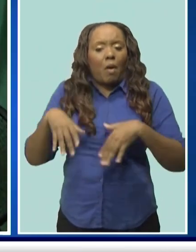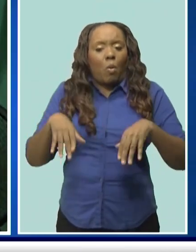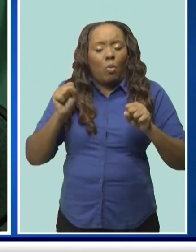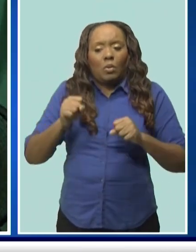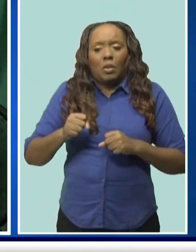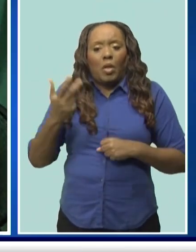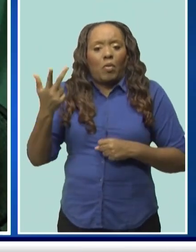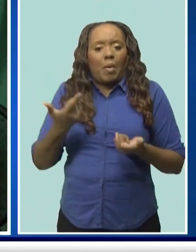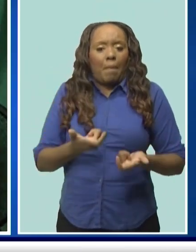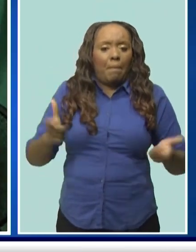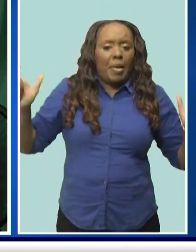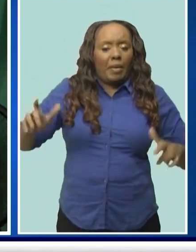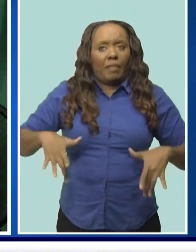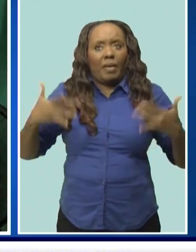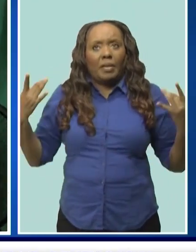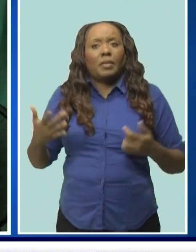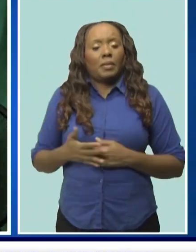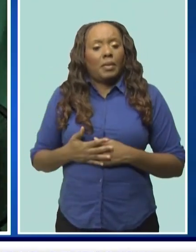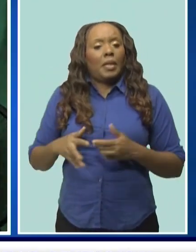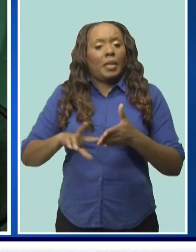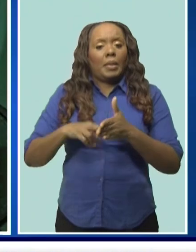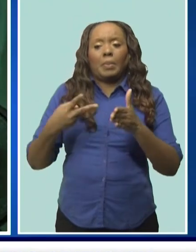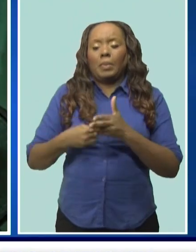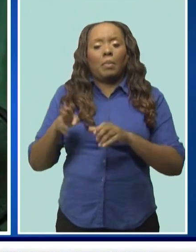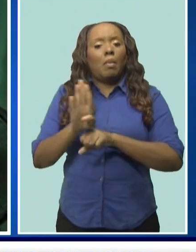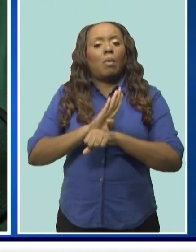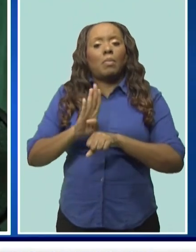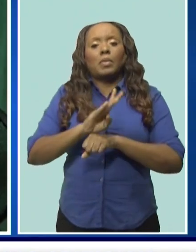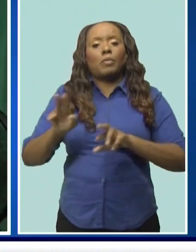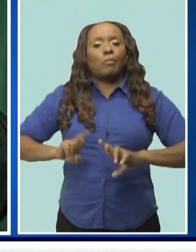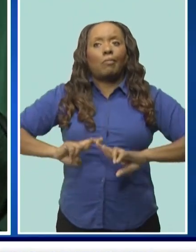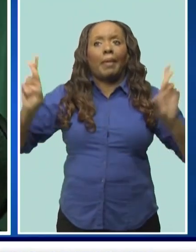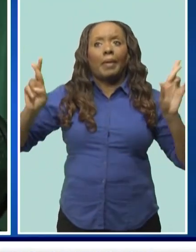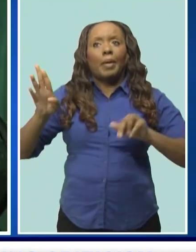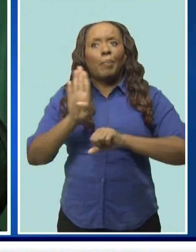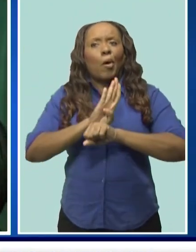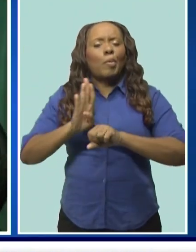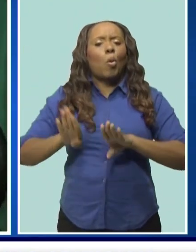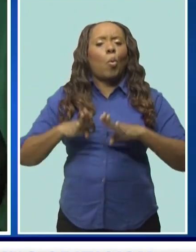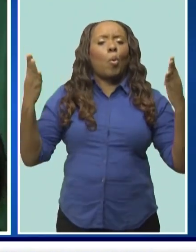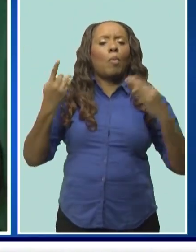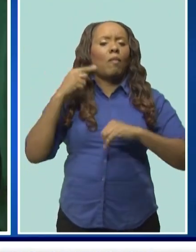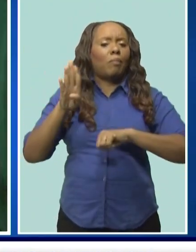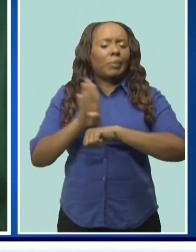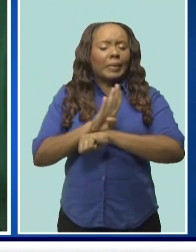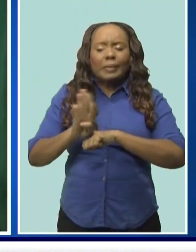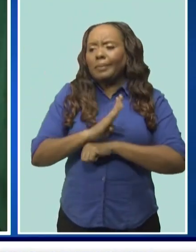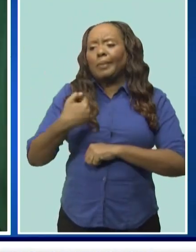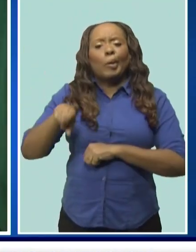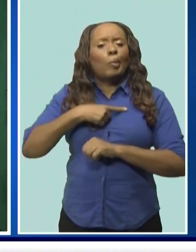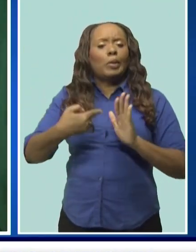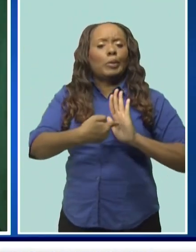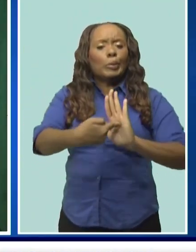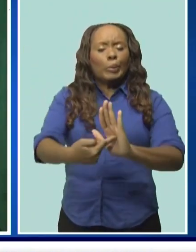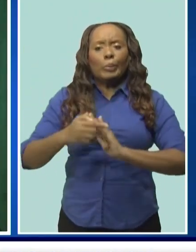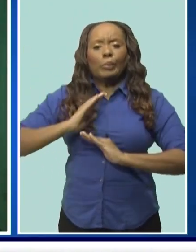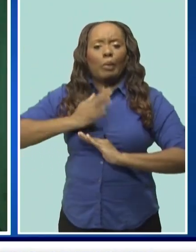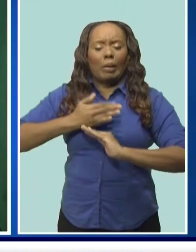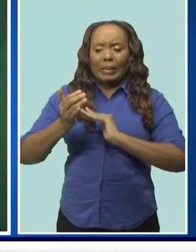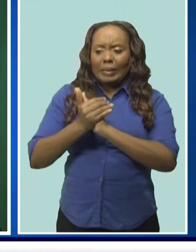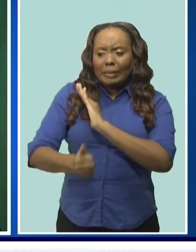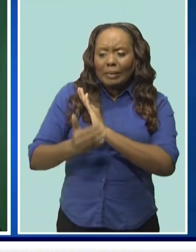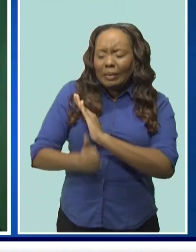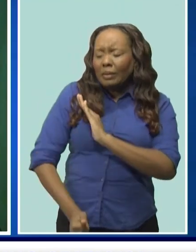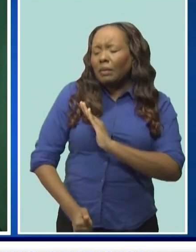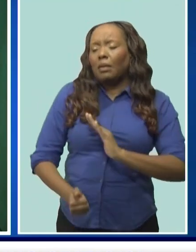for business. It said let us give our vendors a chance. It said let us display our talent to the world. There are